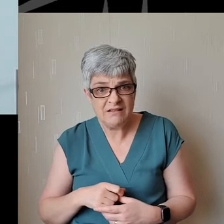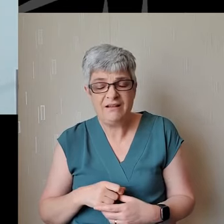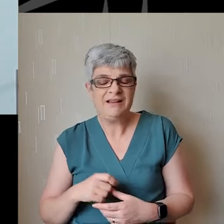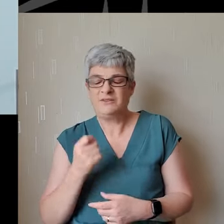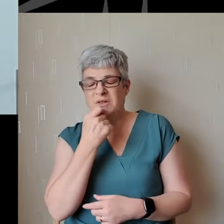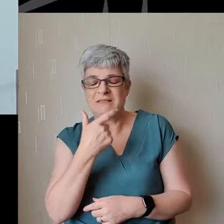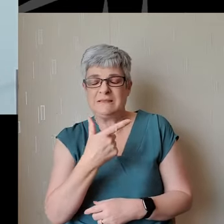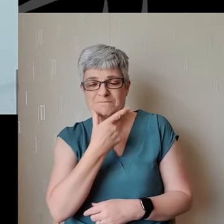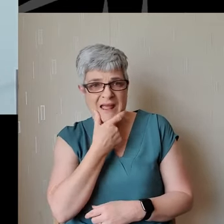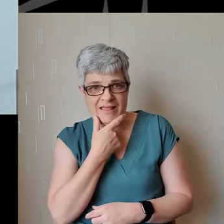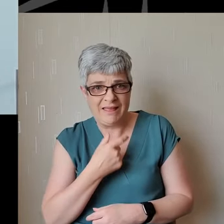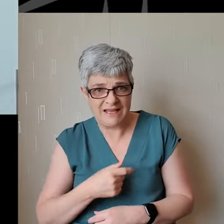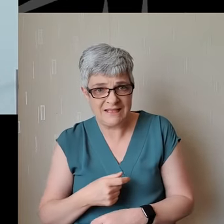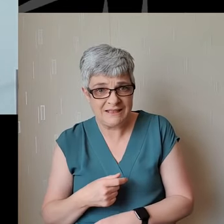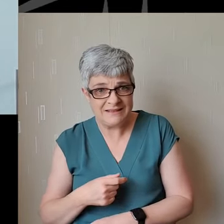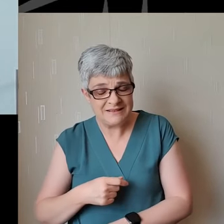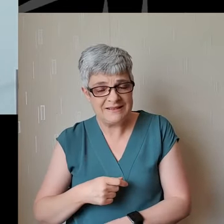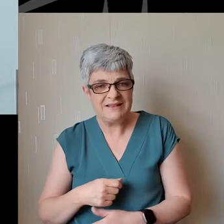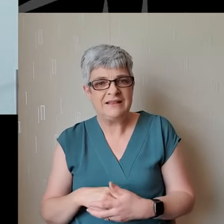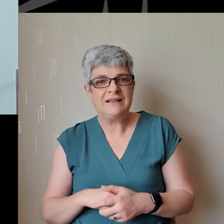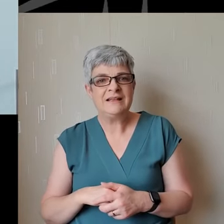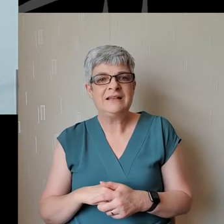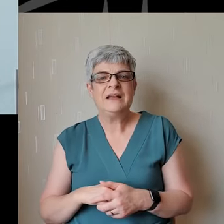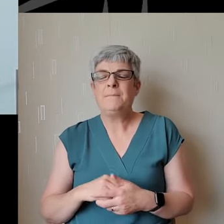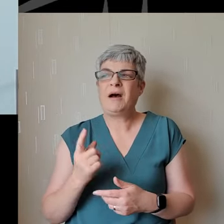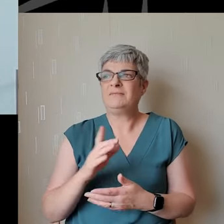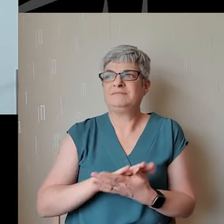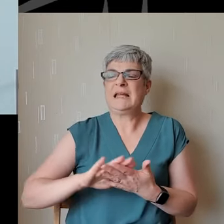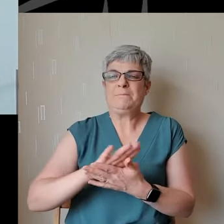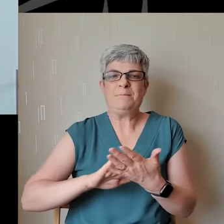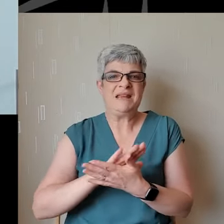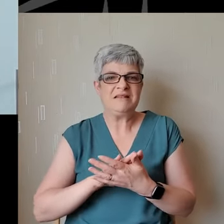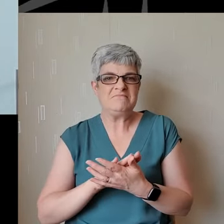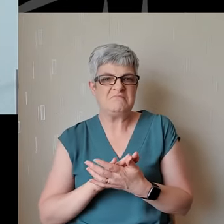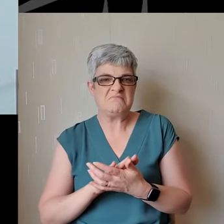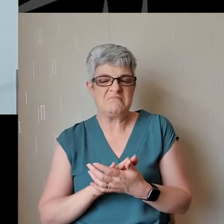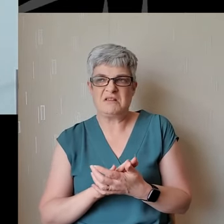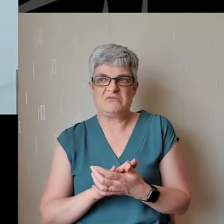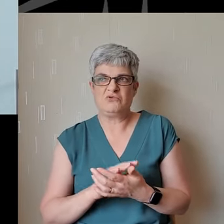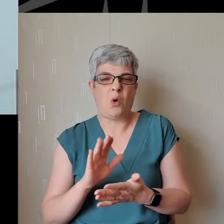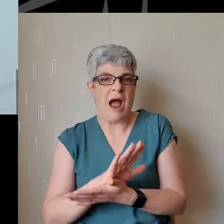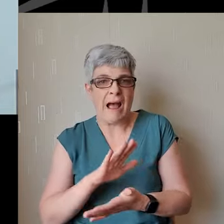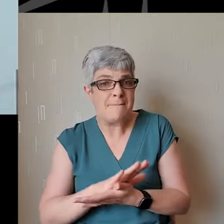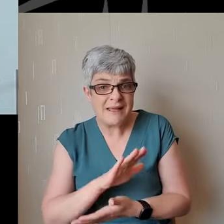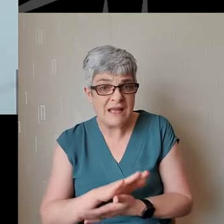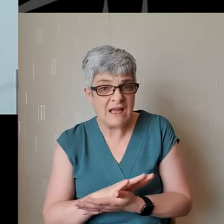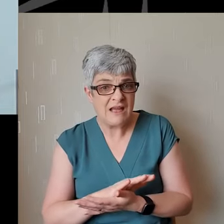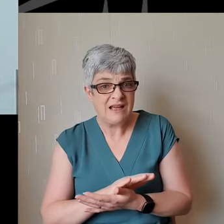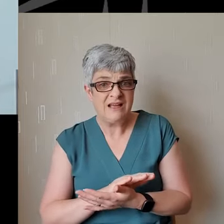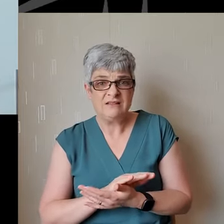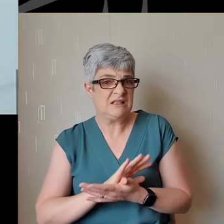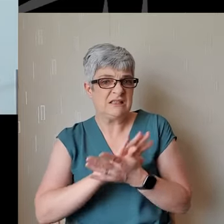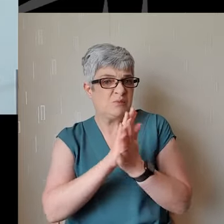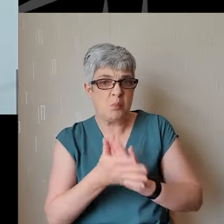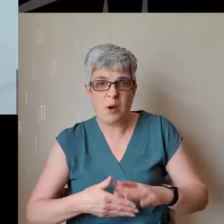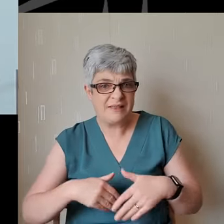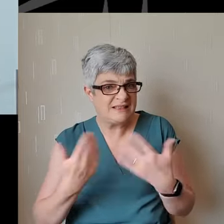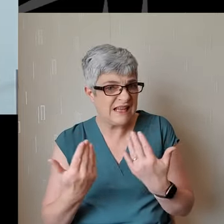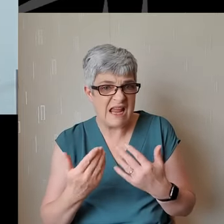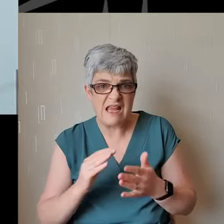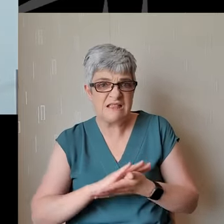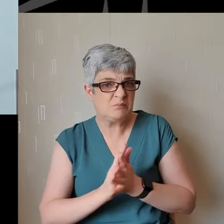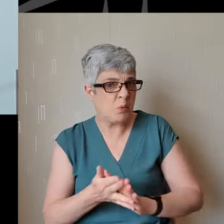he wasn't smiling. But that didn't mean he would have nothing to smile about. It didn't mean that it would spoil the rest of his day or the rest